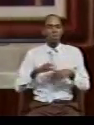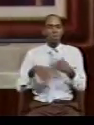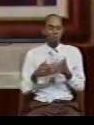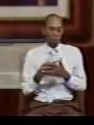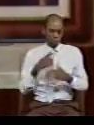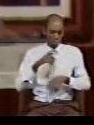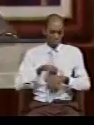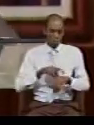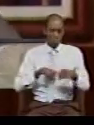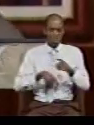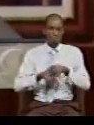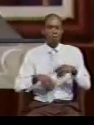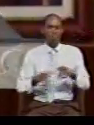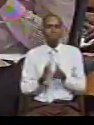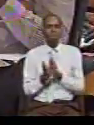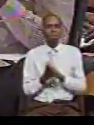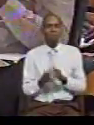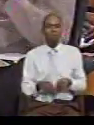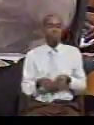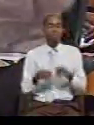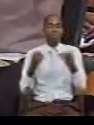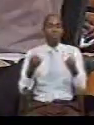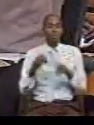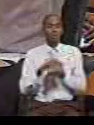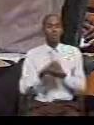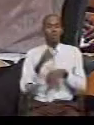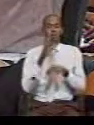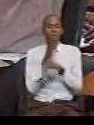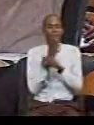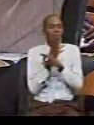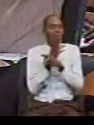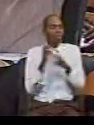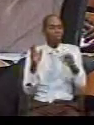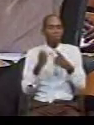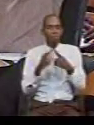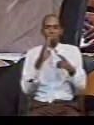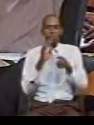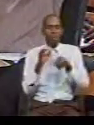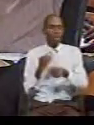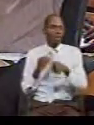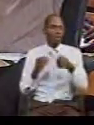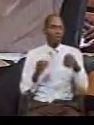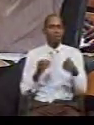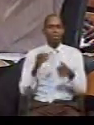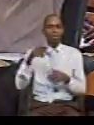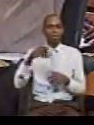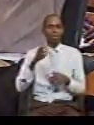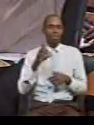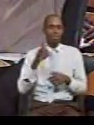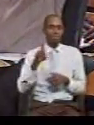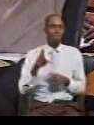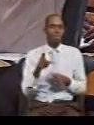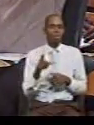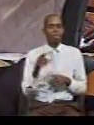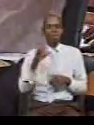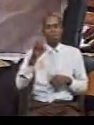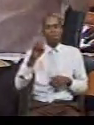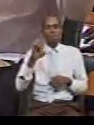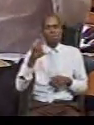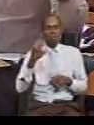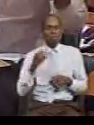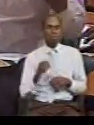Tonight, you're free to be another Paul. You're free to be another Silas. Power has